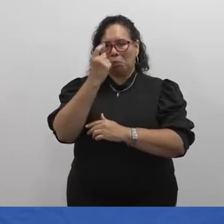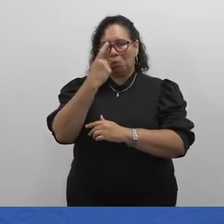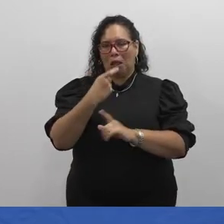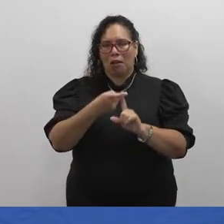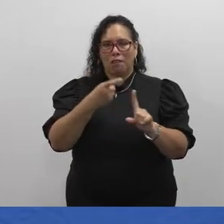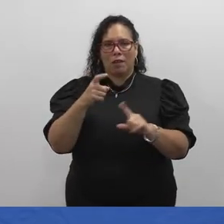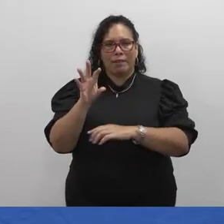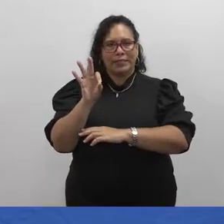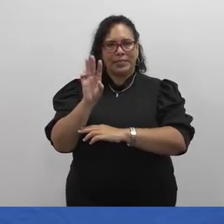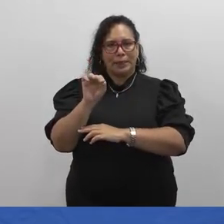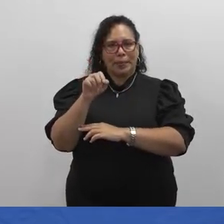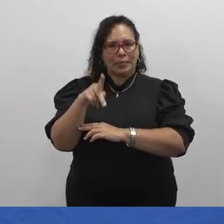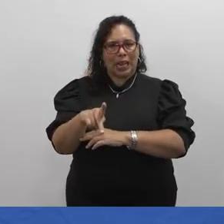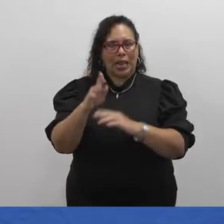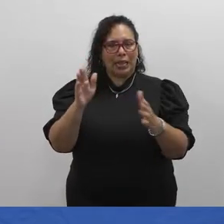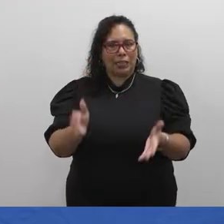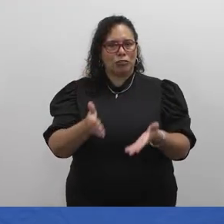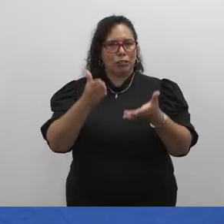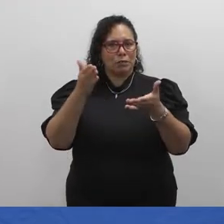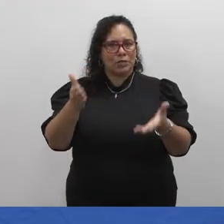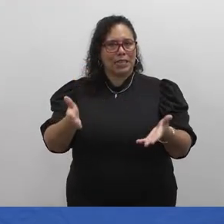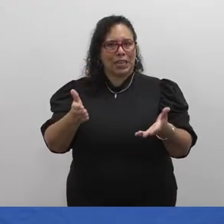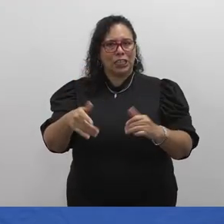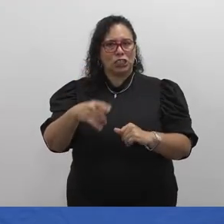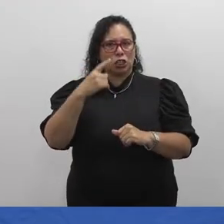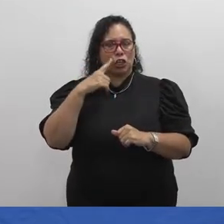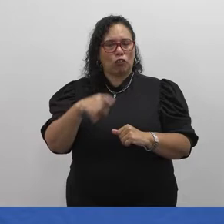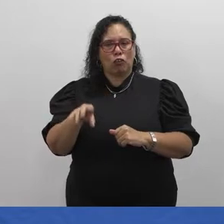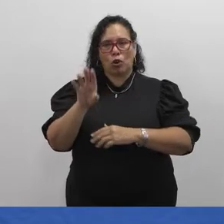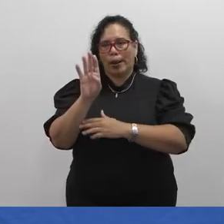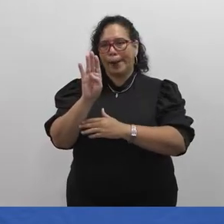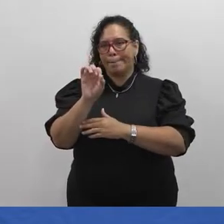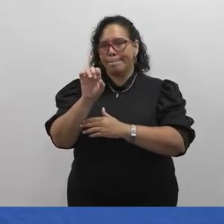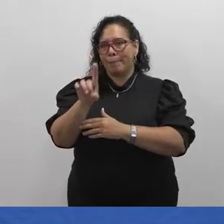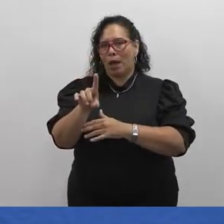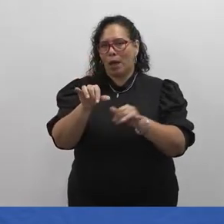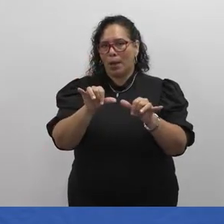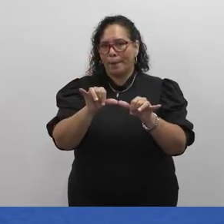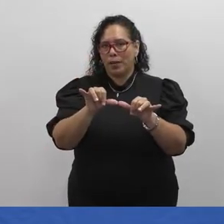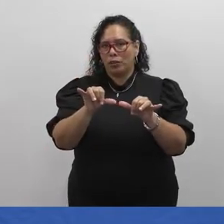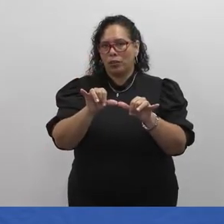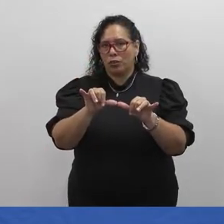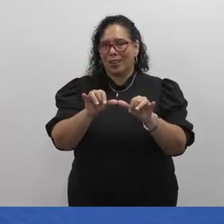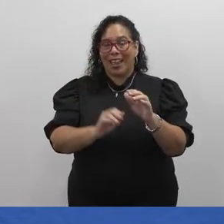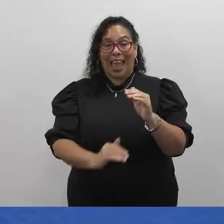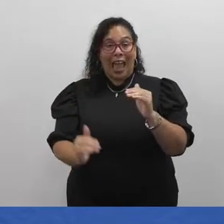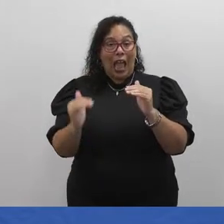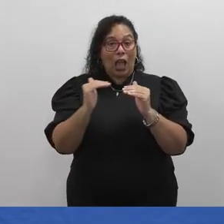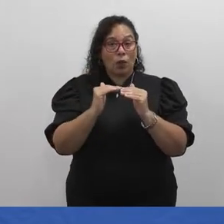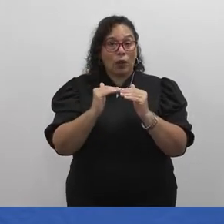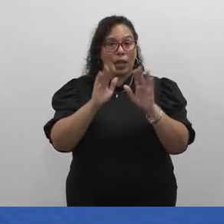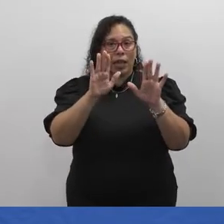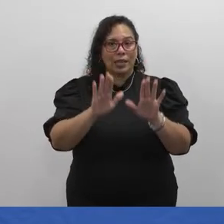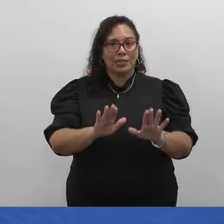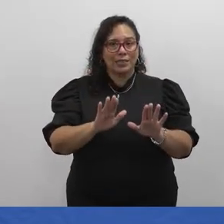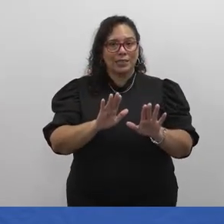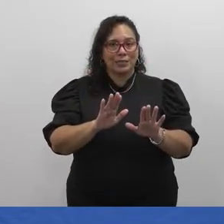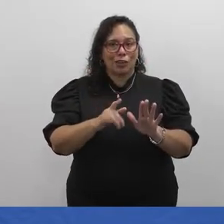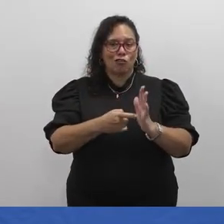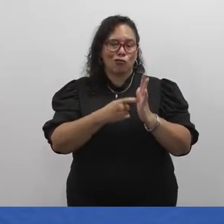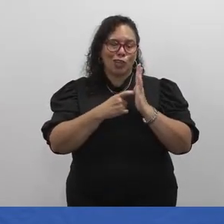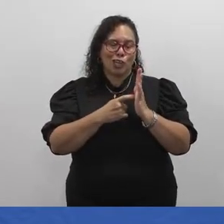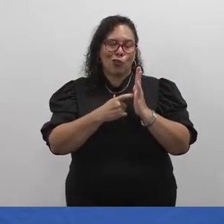this recommendation for a bond measure is equity and excellence requires resources.